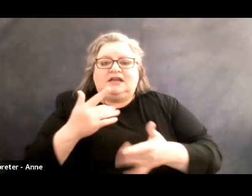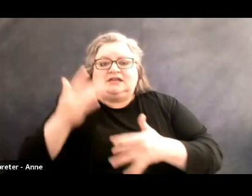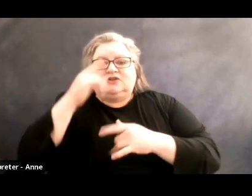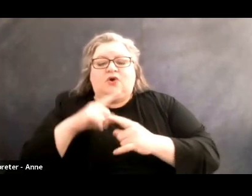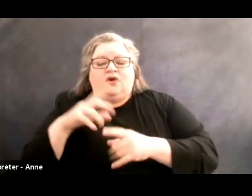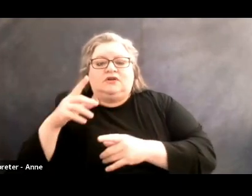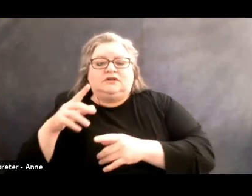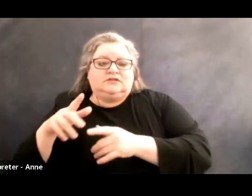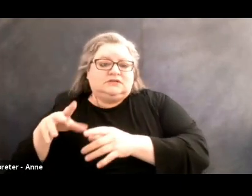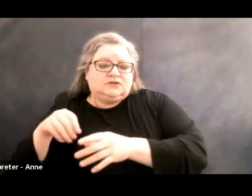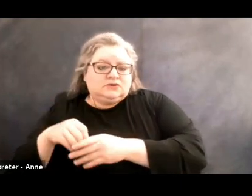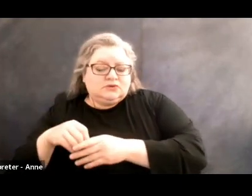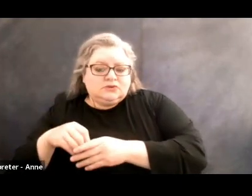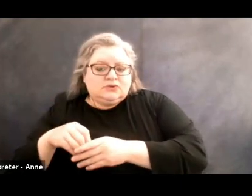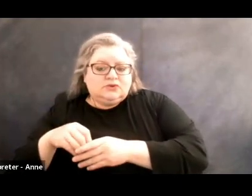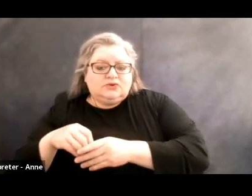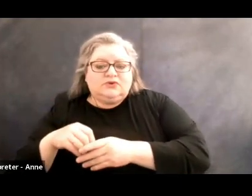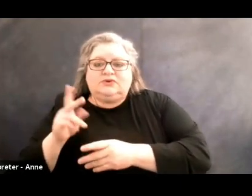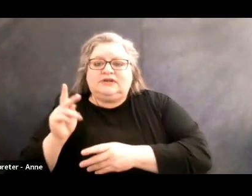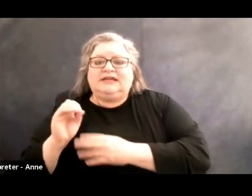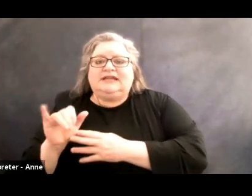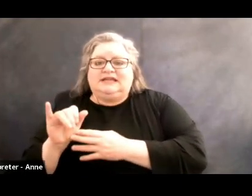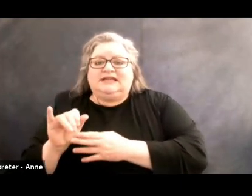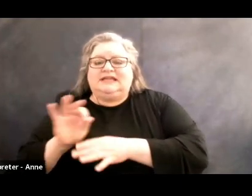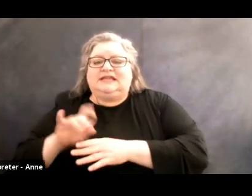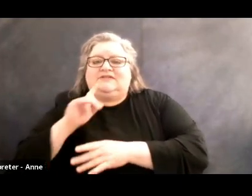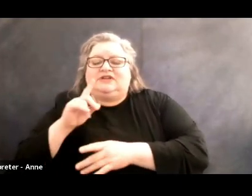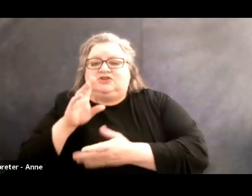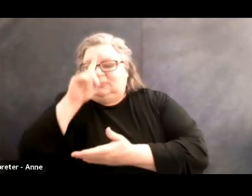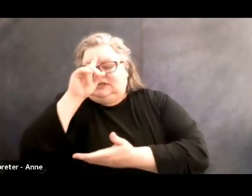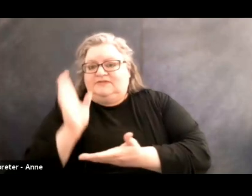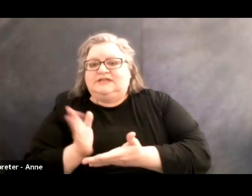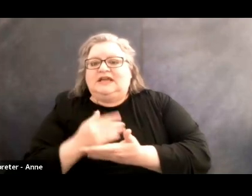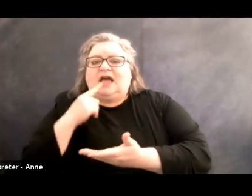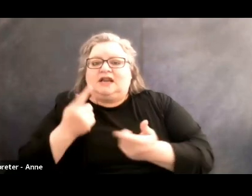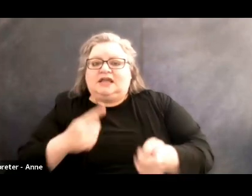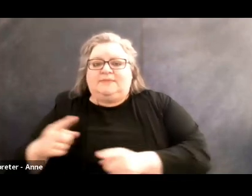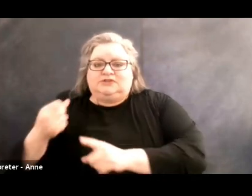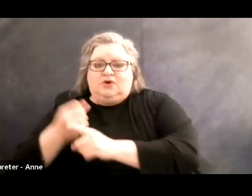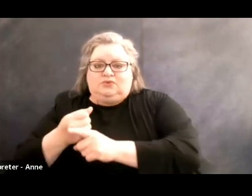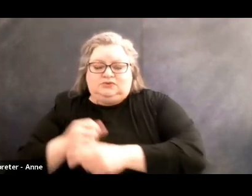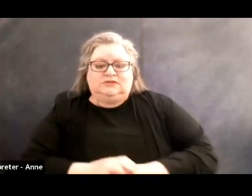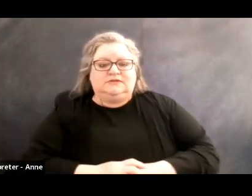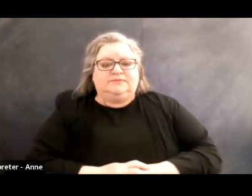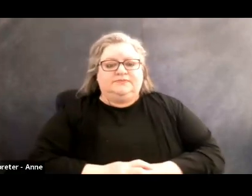the following key features of psychotic episodes: delusions,